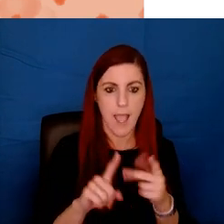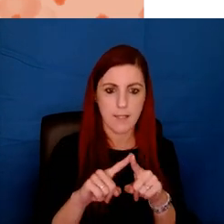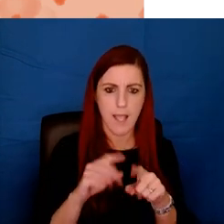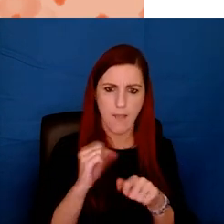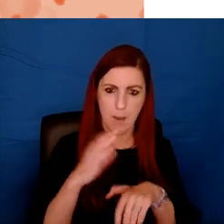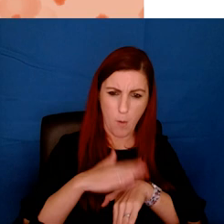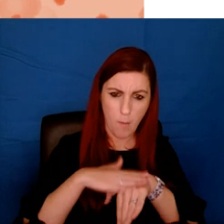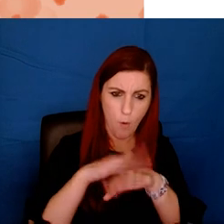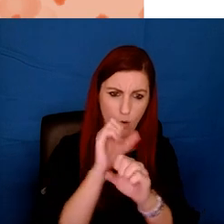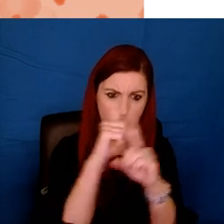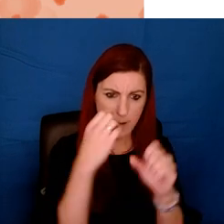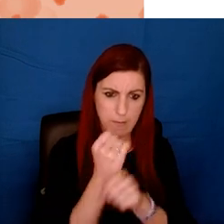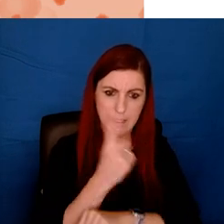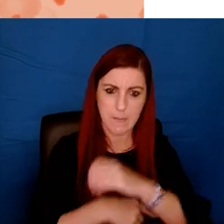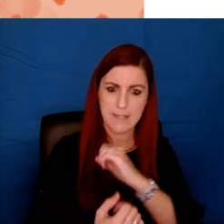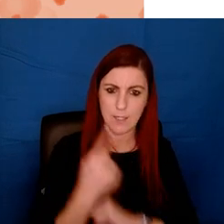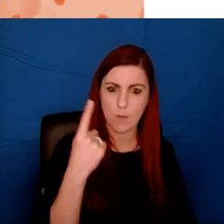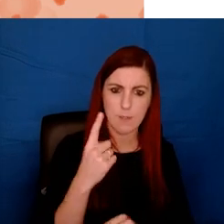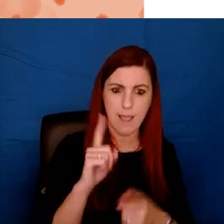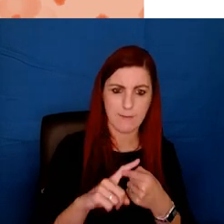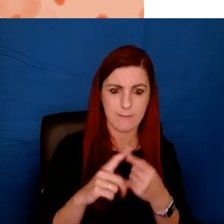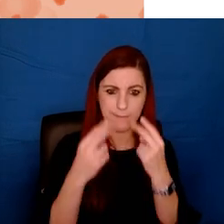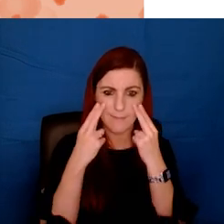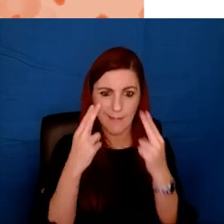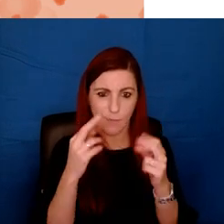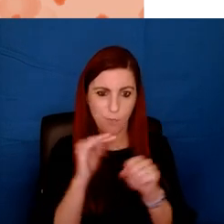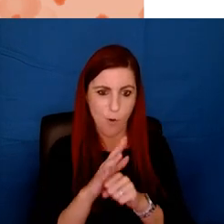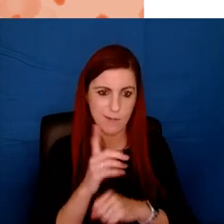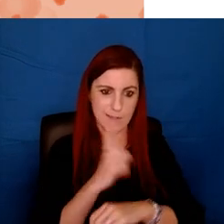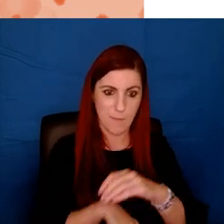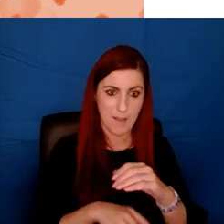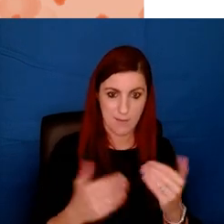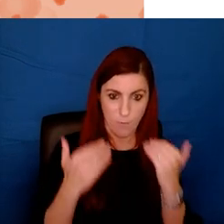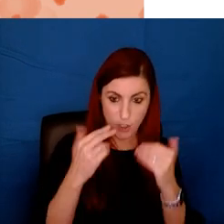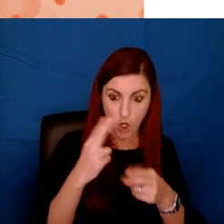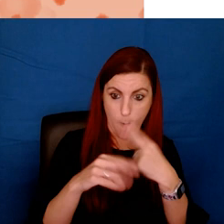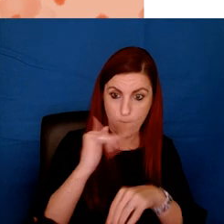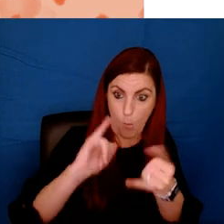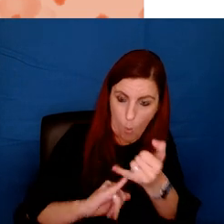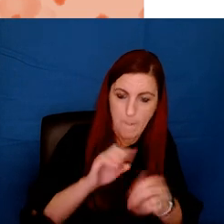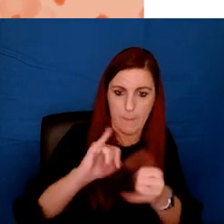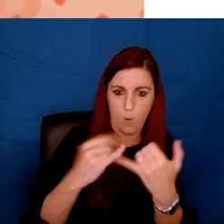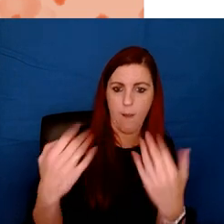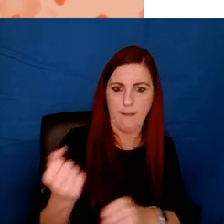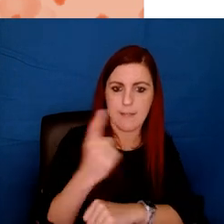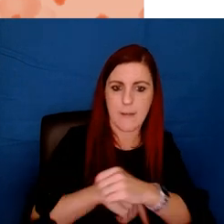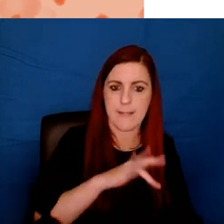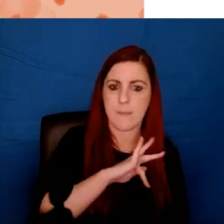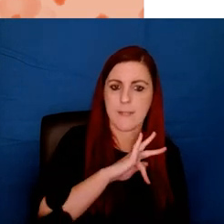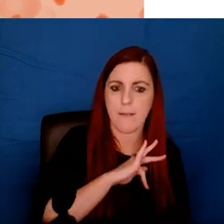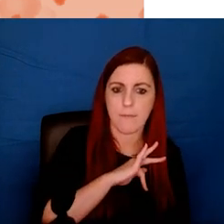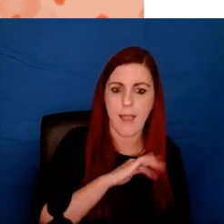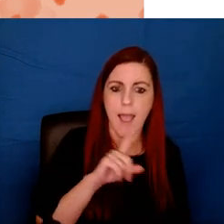increasing awareness about disability issues and to seek disability information from disabled people themselves, maybe rather than service